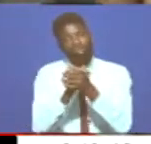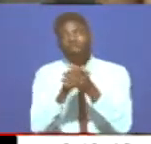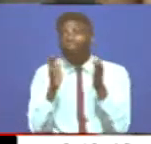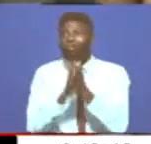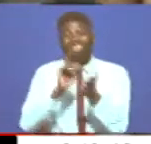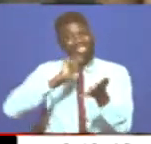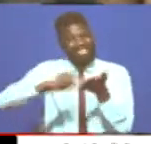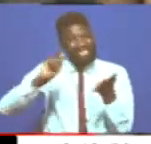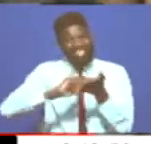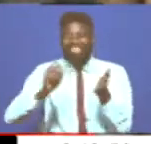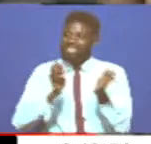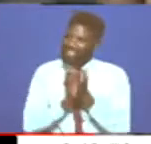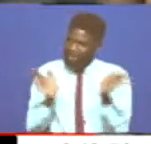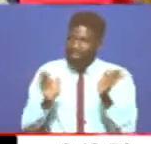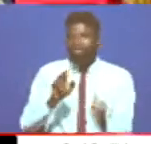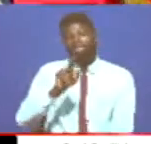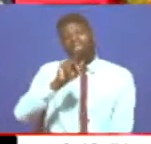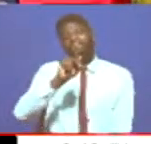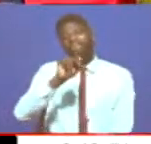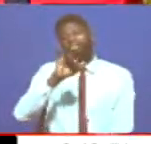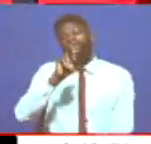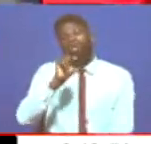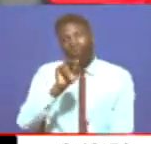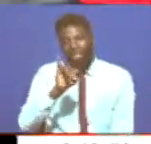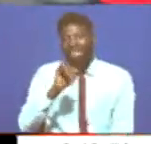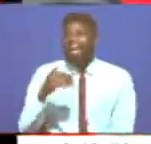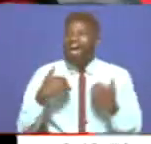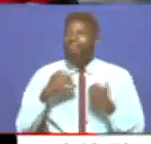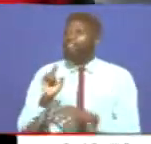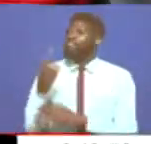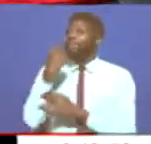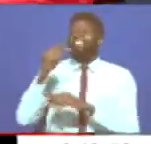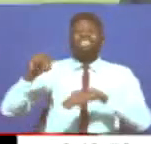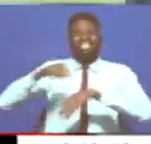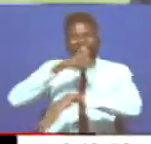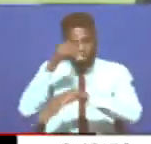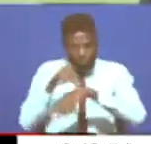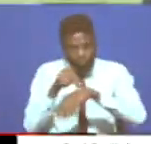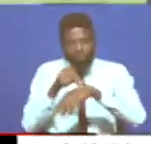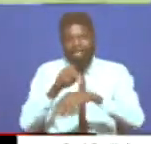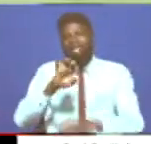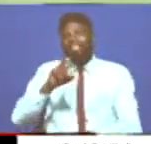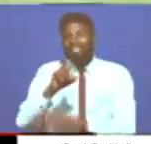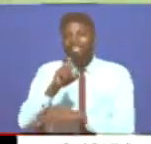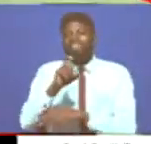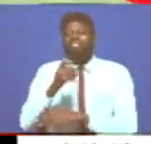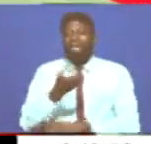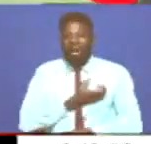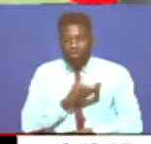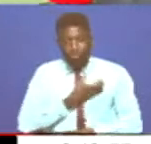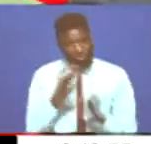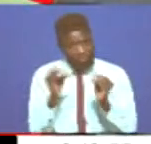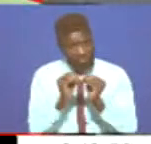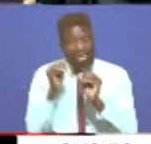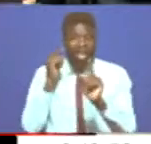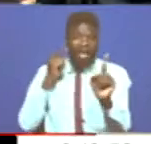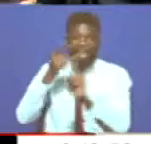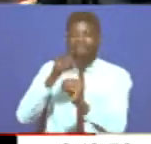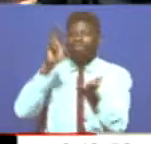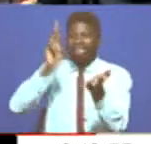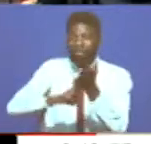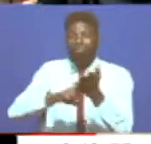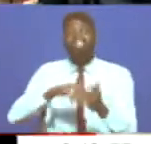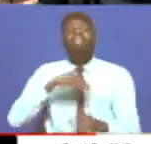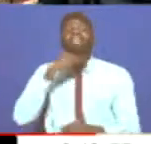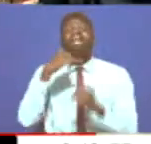General Jeremiah Kioni, held its first National Executive Council meeting and resolved to extend the registration deadline.